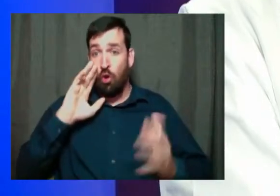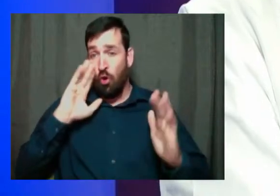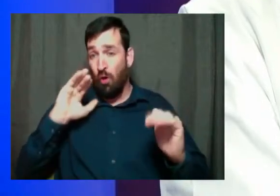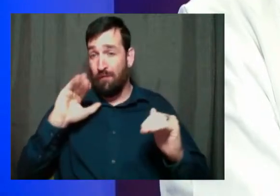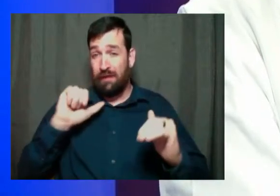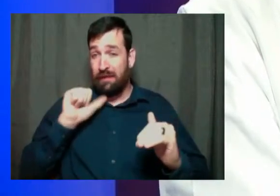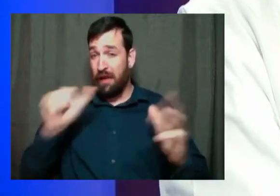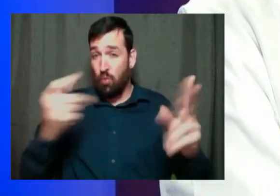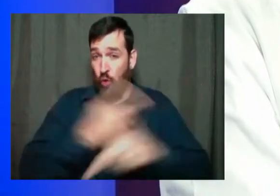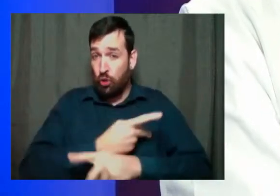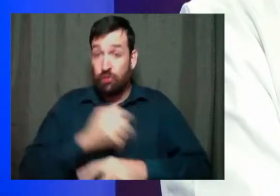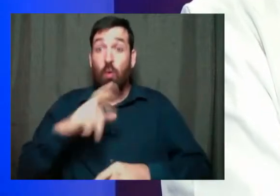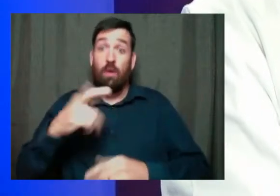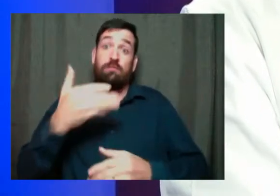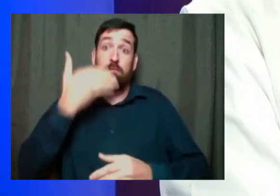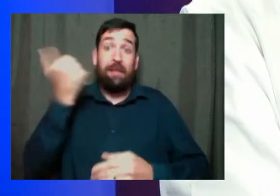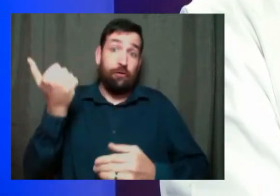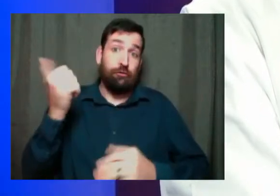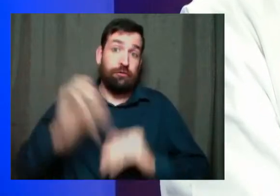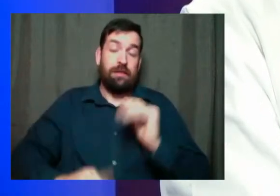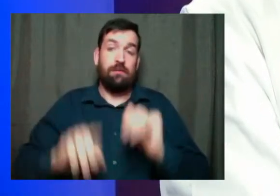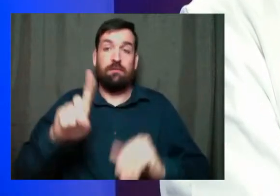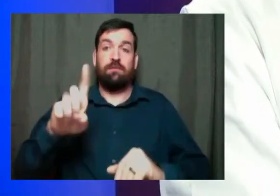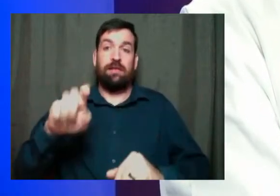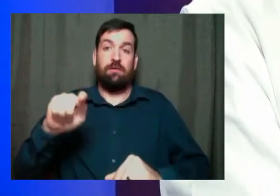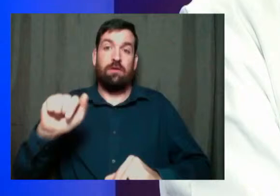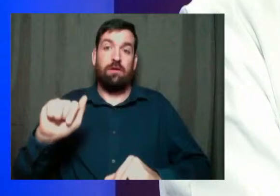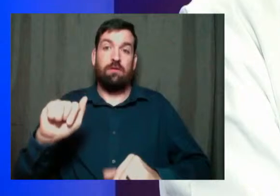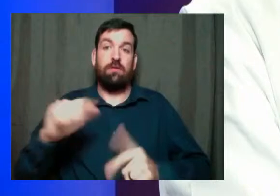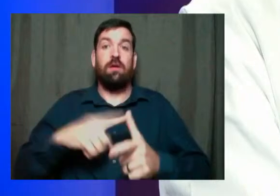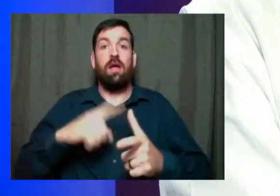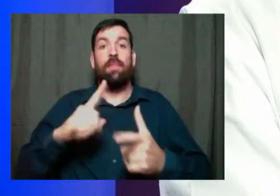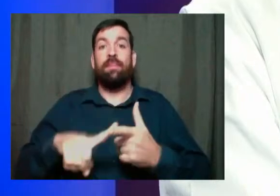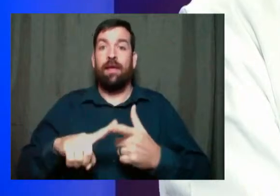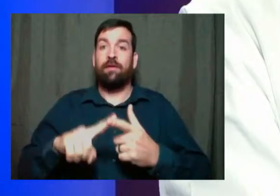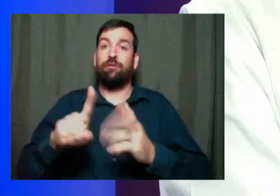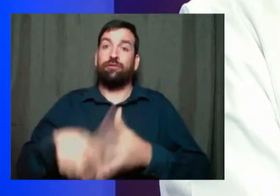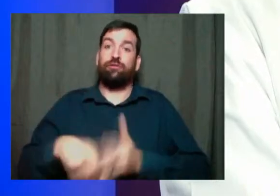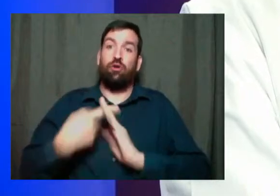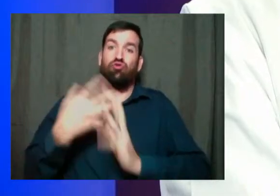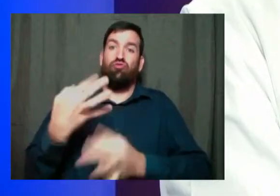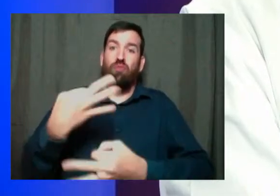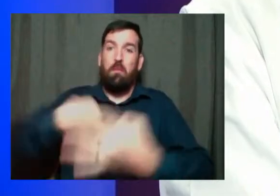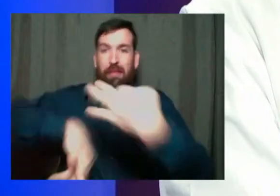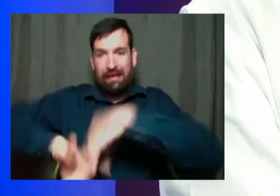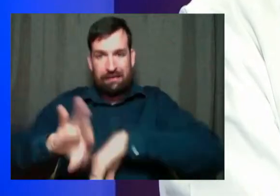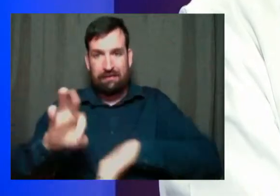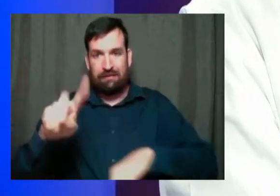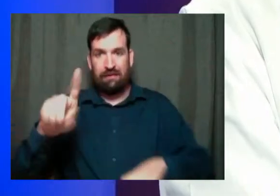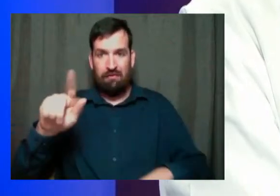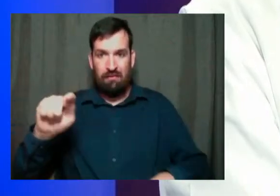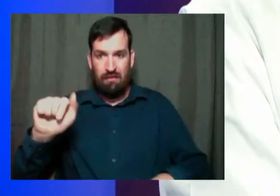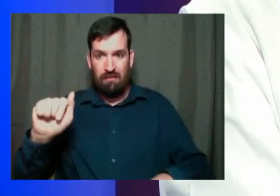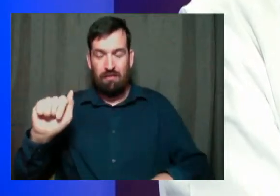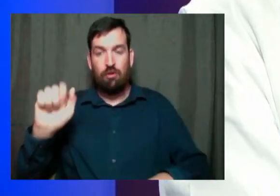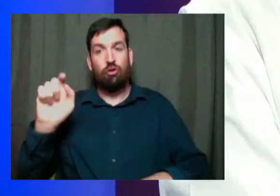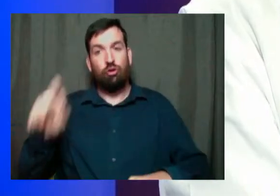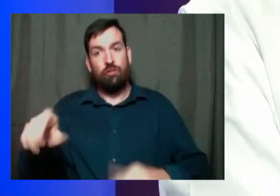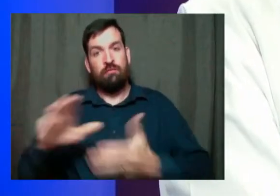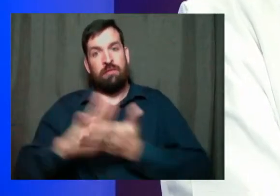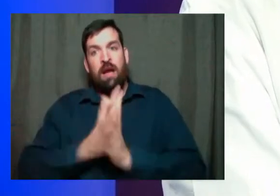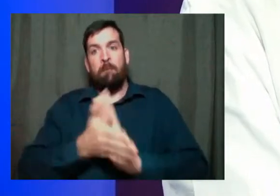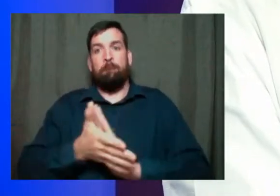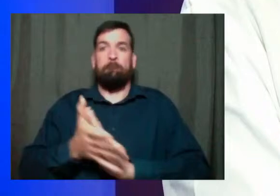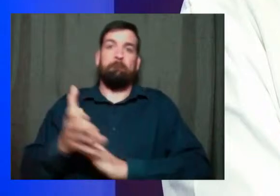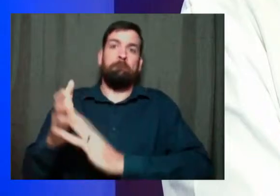better than Delta, highly transmissible, and then it could begin to displace the Delta variant, and over a period of months could become the Delta, the dominant strain in the